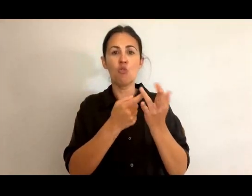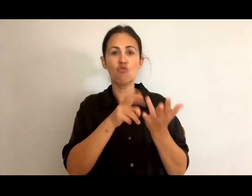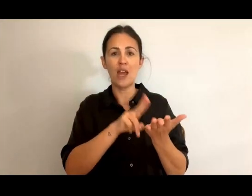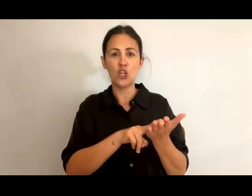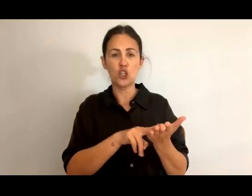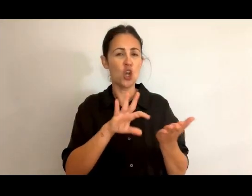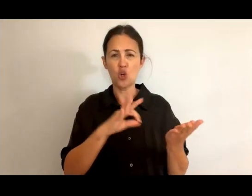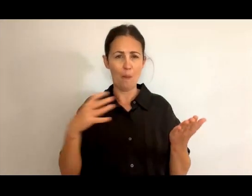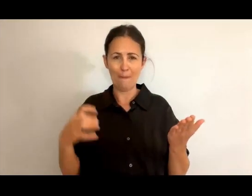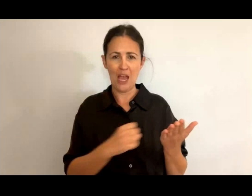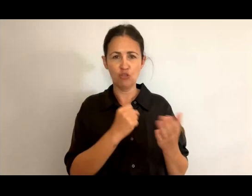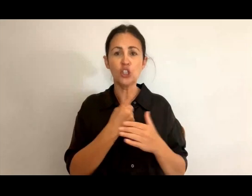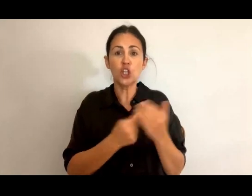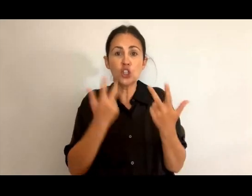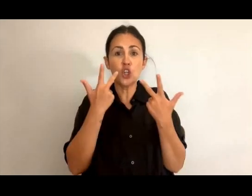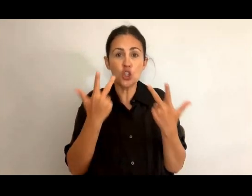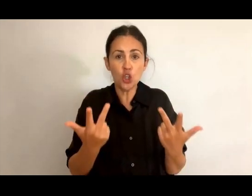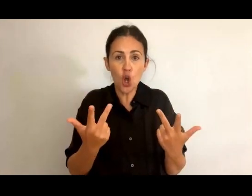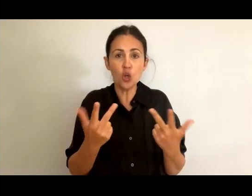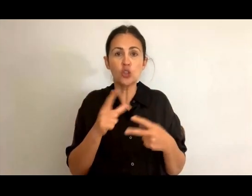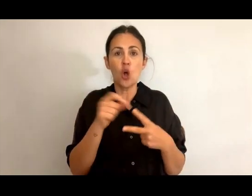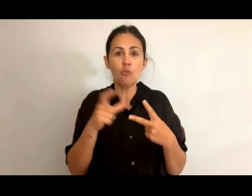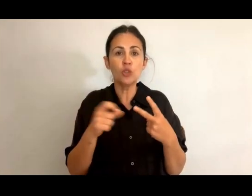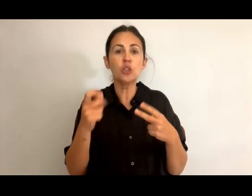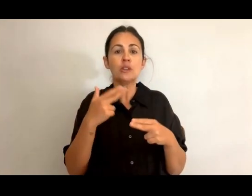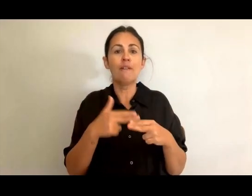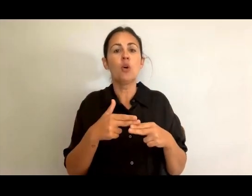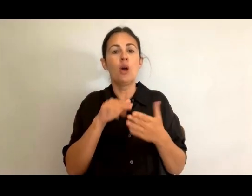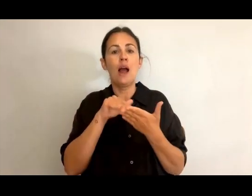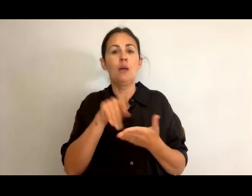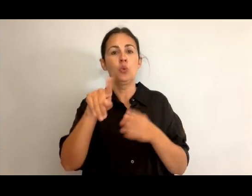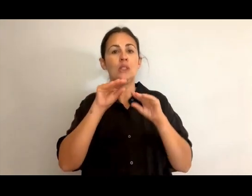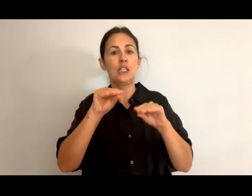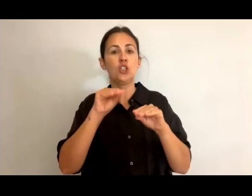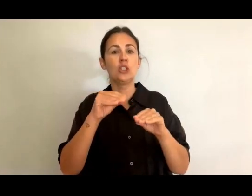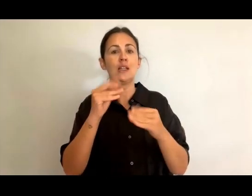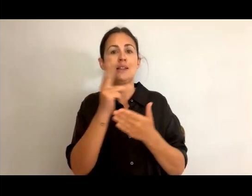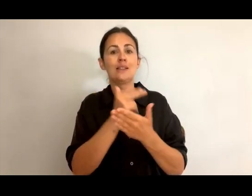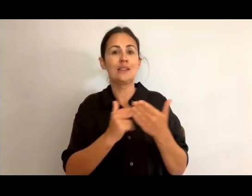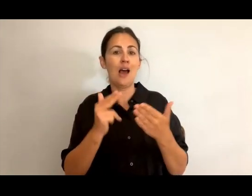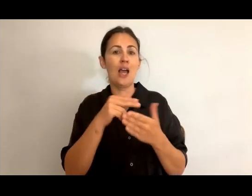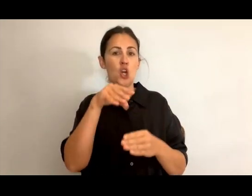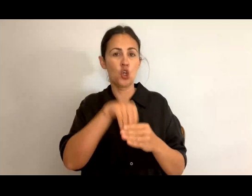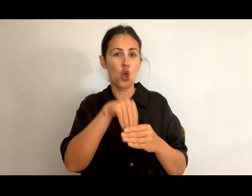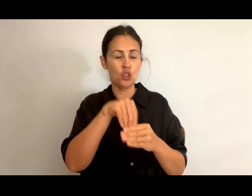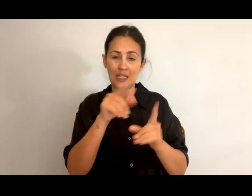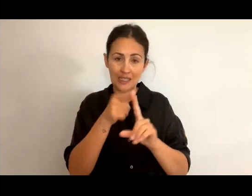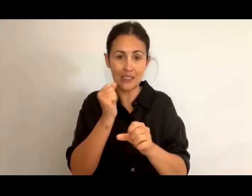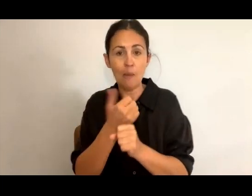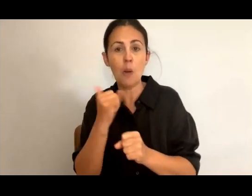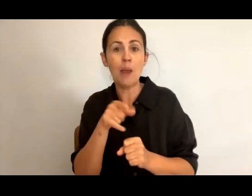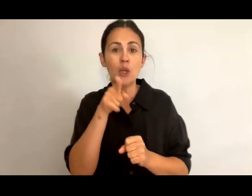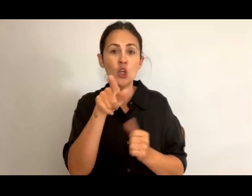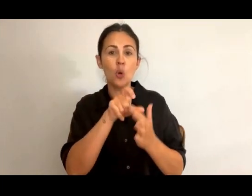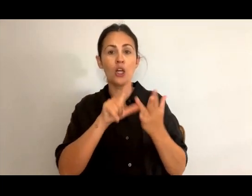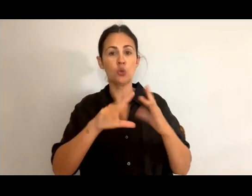help teachers address content. For example, you might be looking at communicating narrative or information.